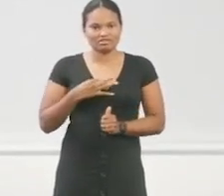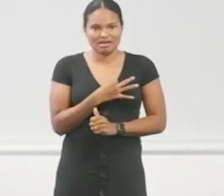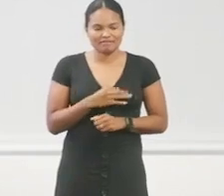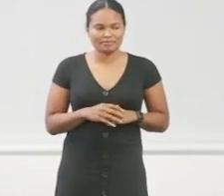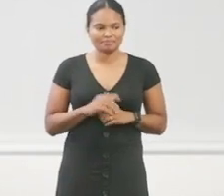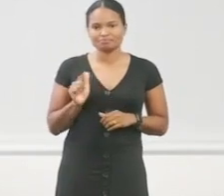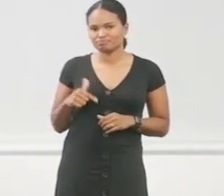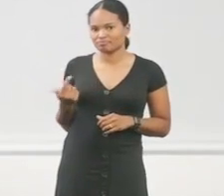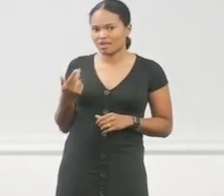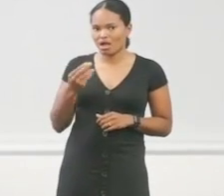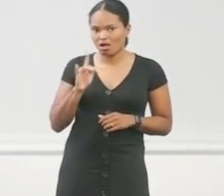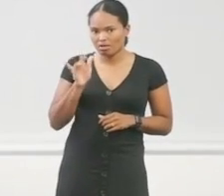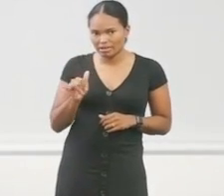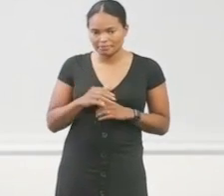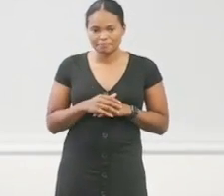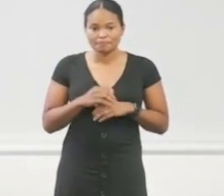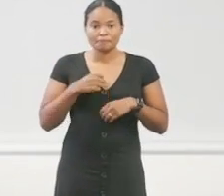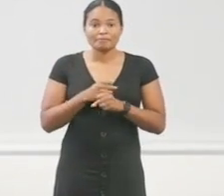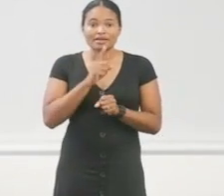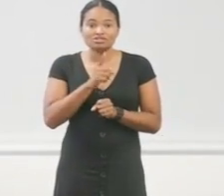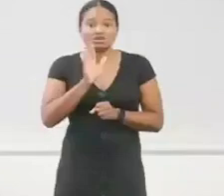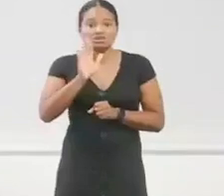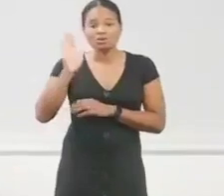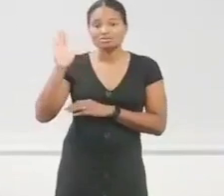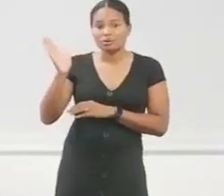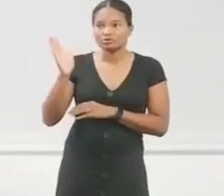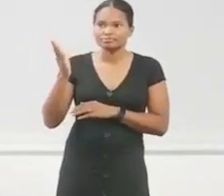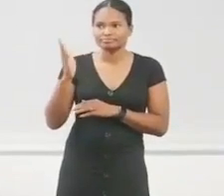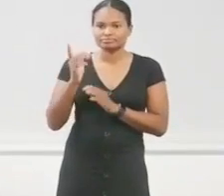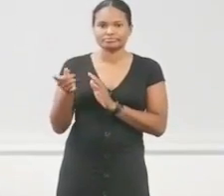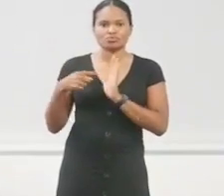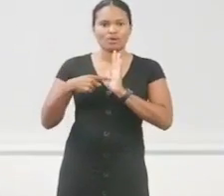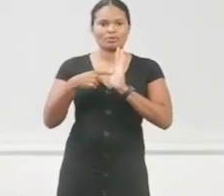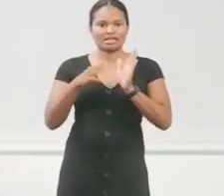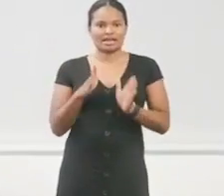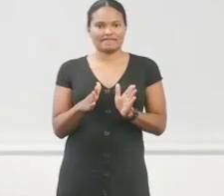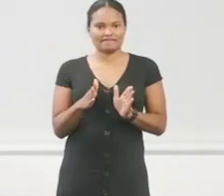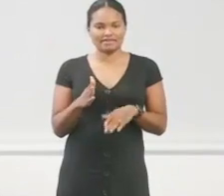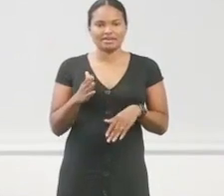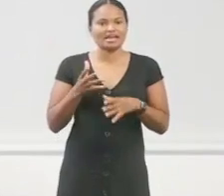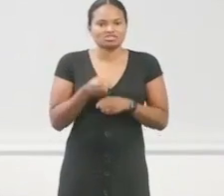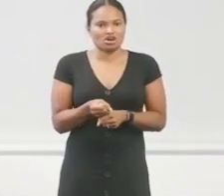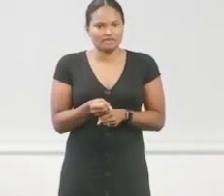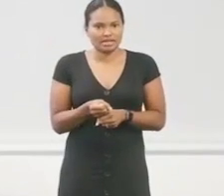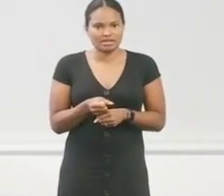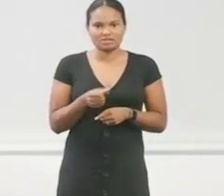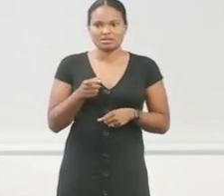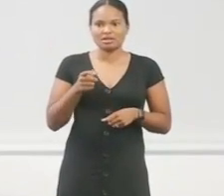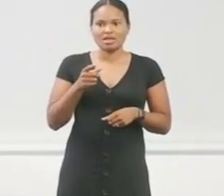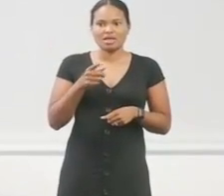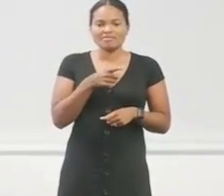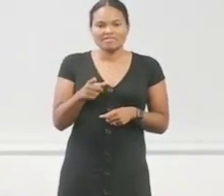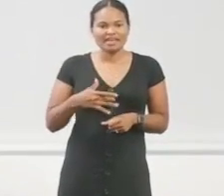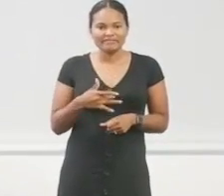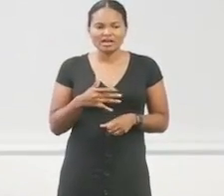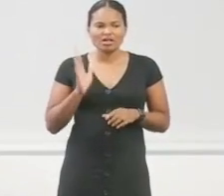your spokesperson is very well spoken. They know the company in and out. Where that's just kind of ingrained in their blood. Where you don't have to